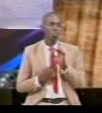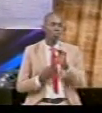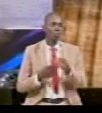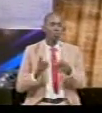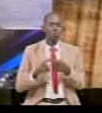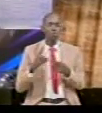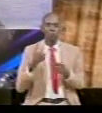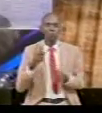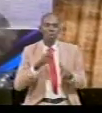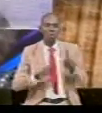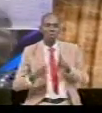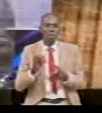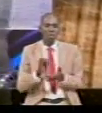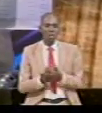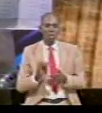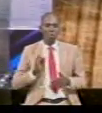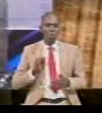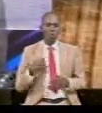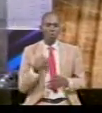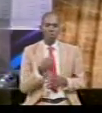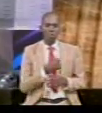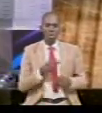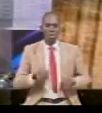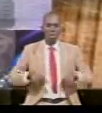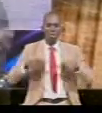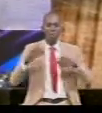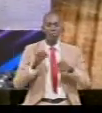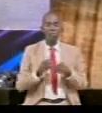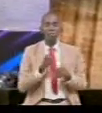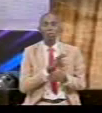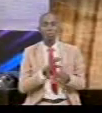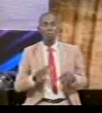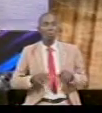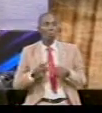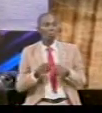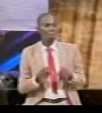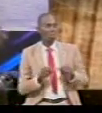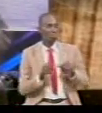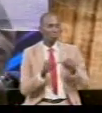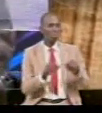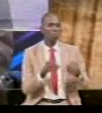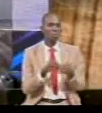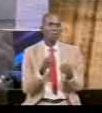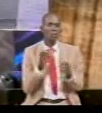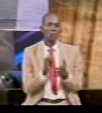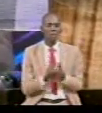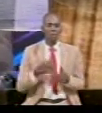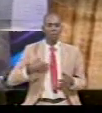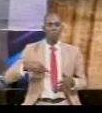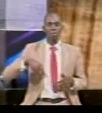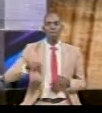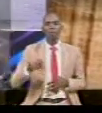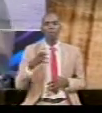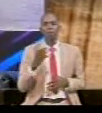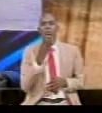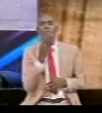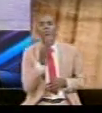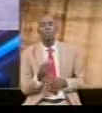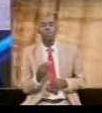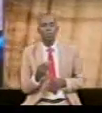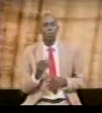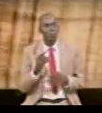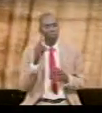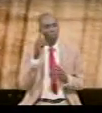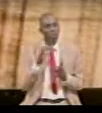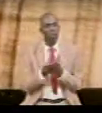believe in Christ, but we're still with the Jewish religion, the glory in historic circumcision.